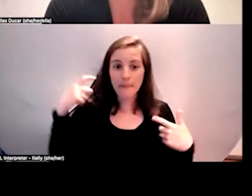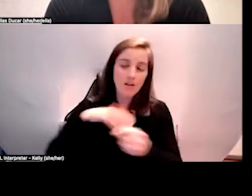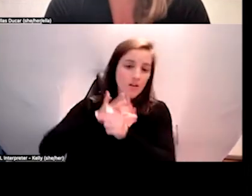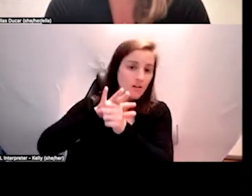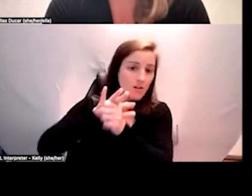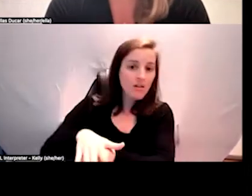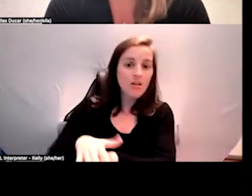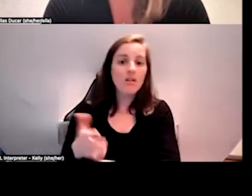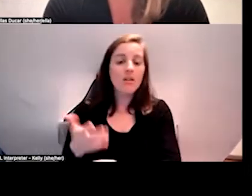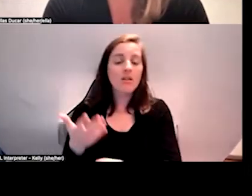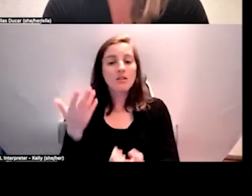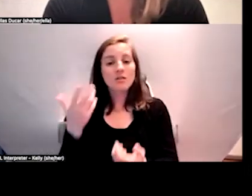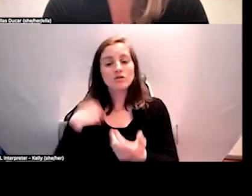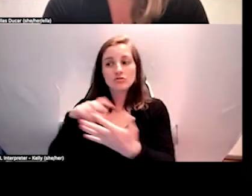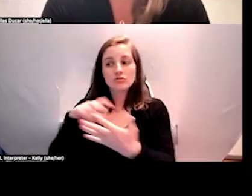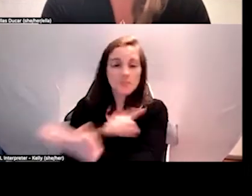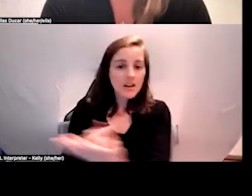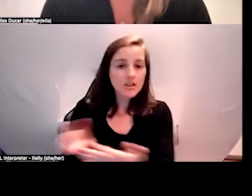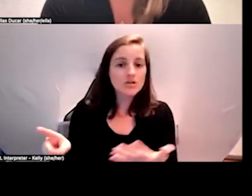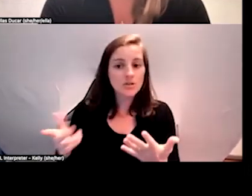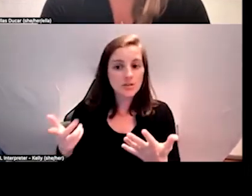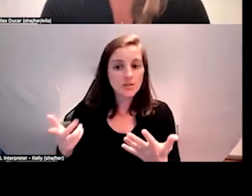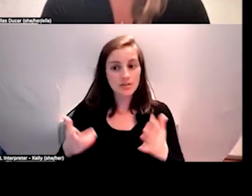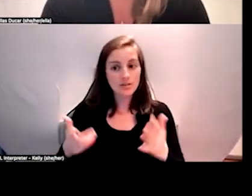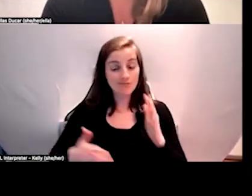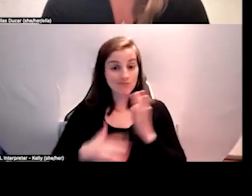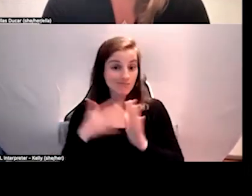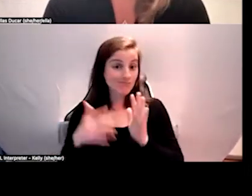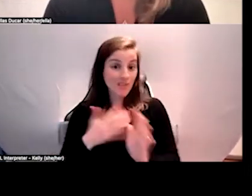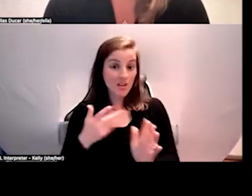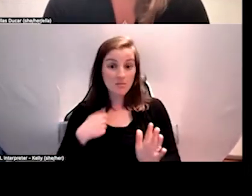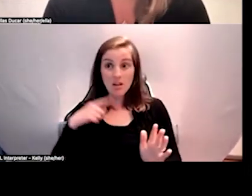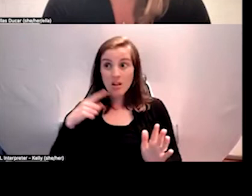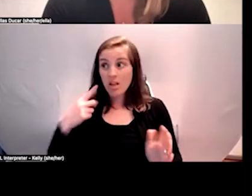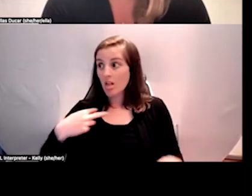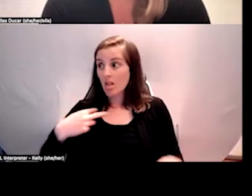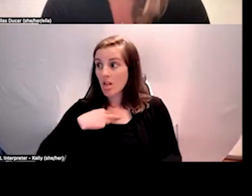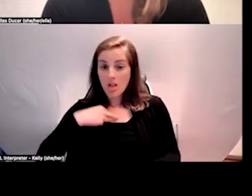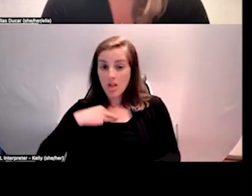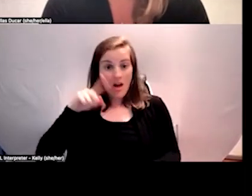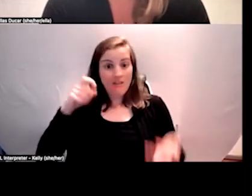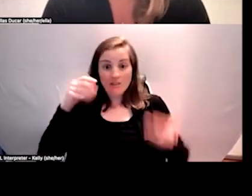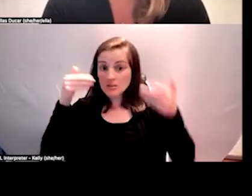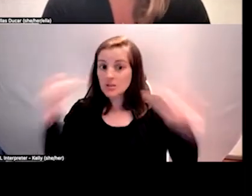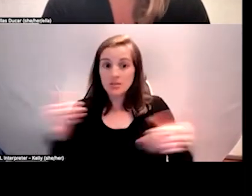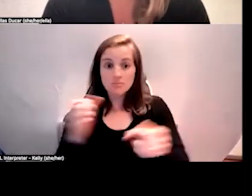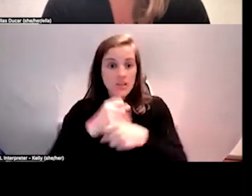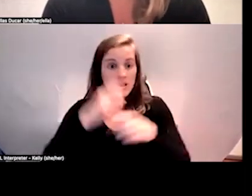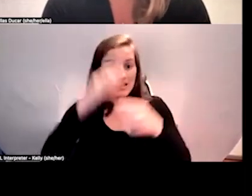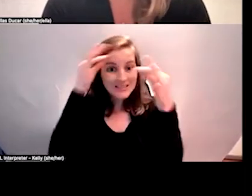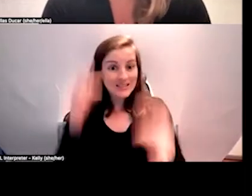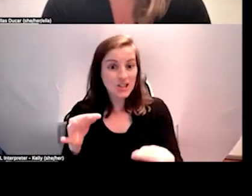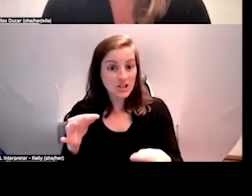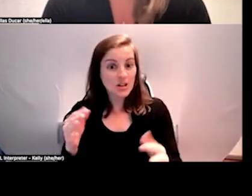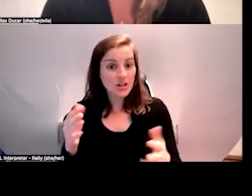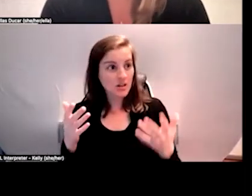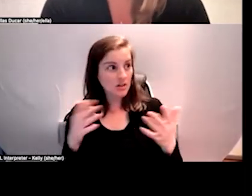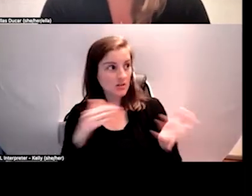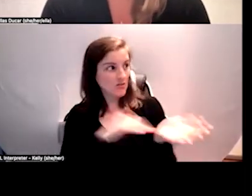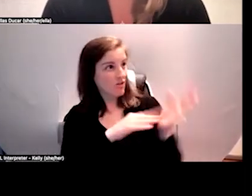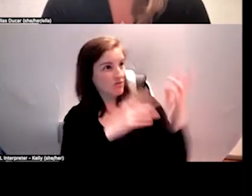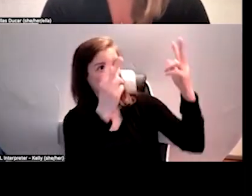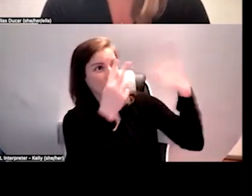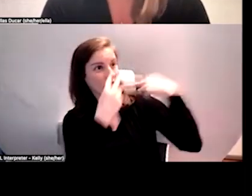and saying that there are some times that we make choices that we have to make based on where we are in life, and taking a